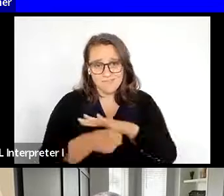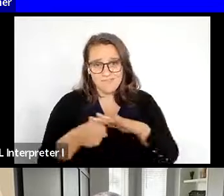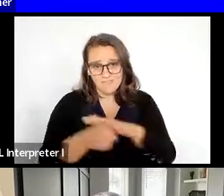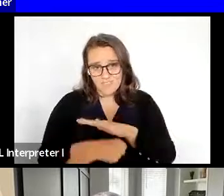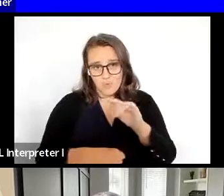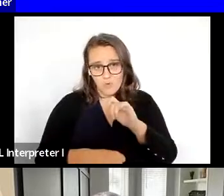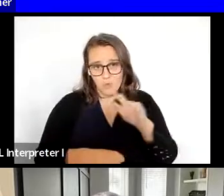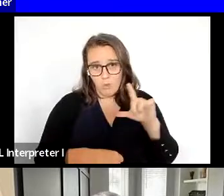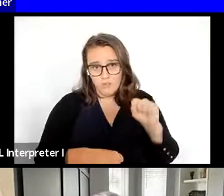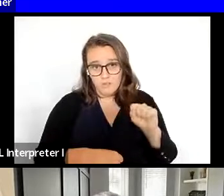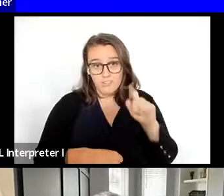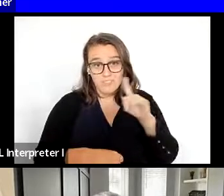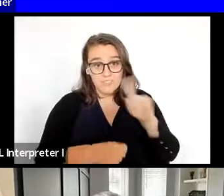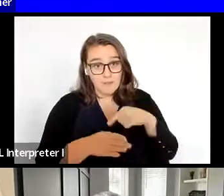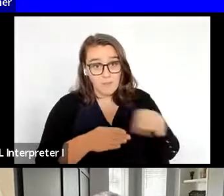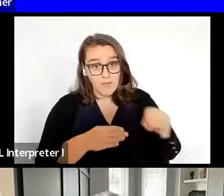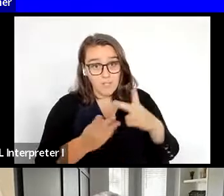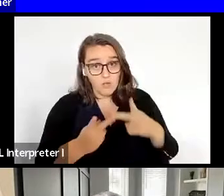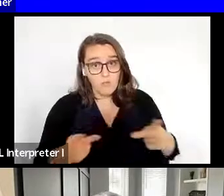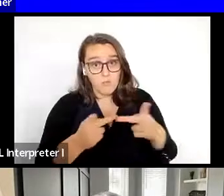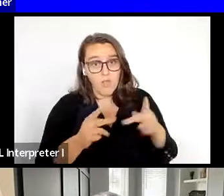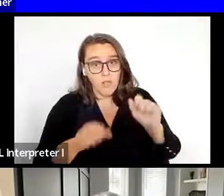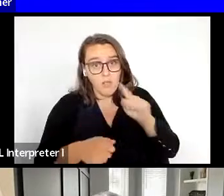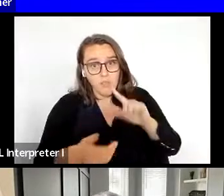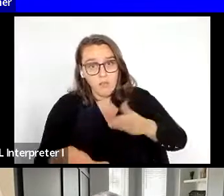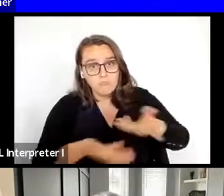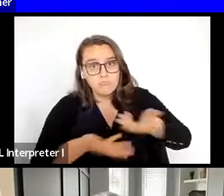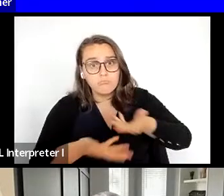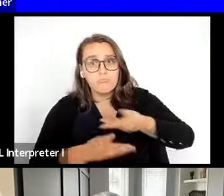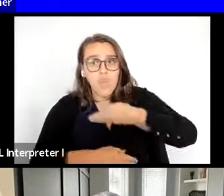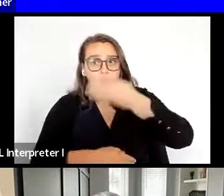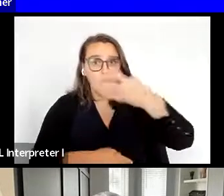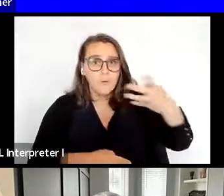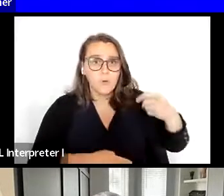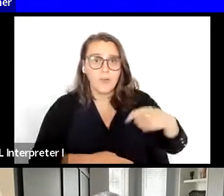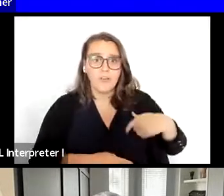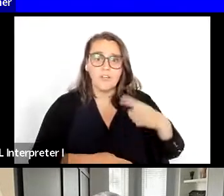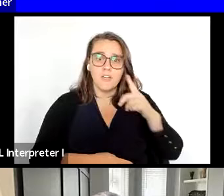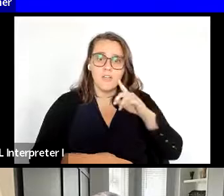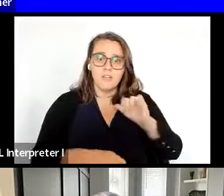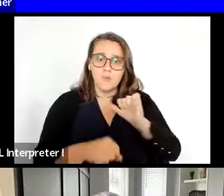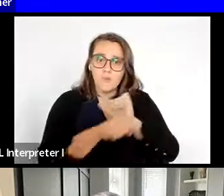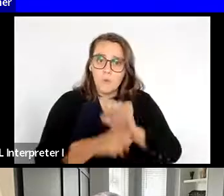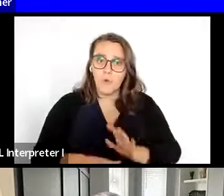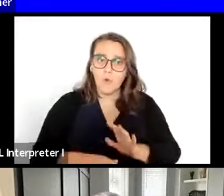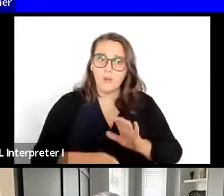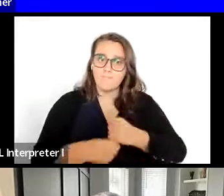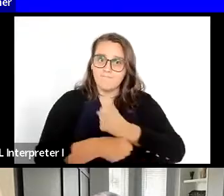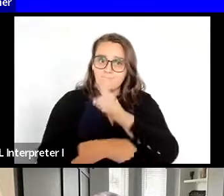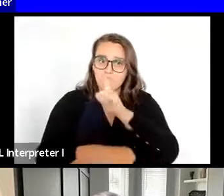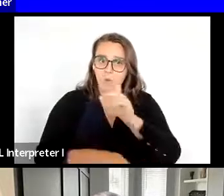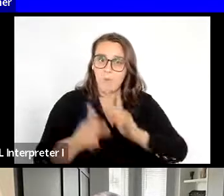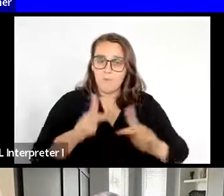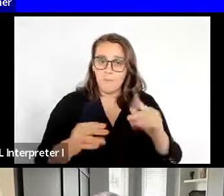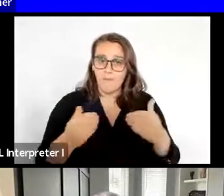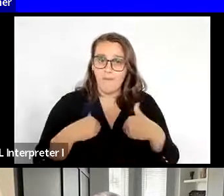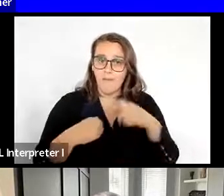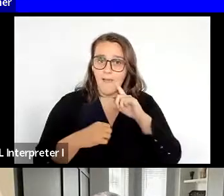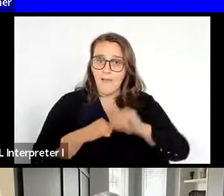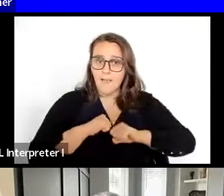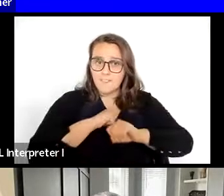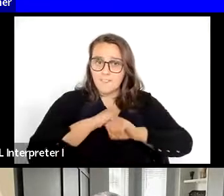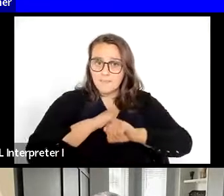no specialized institution that can work with immigration officials, that can ensure people get their sponsors and establish a permanent